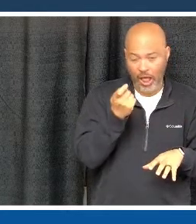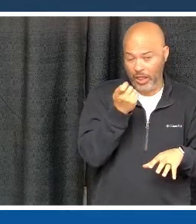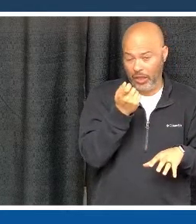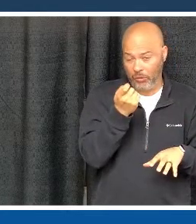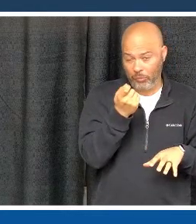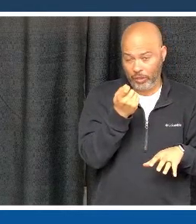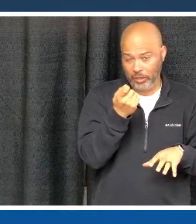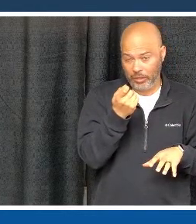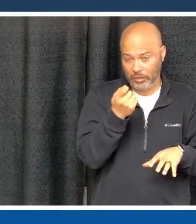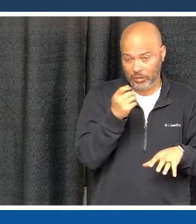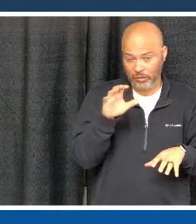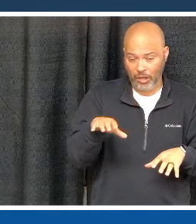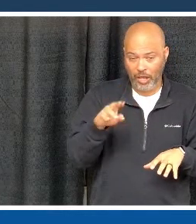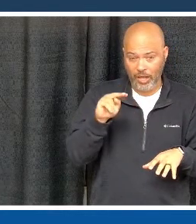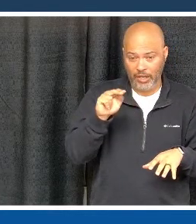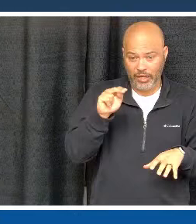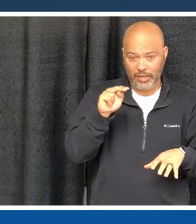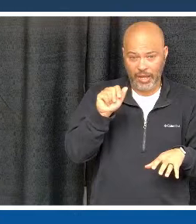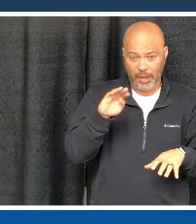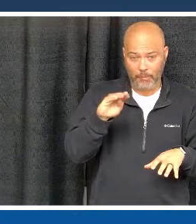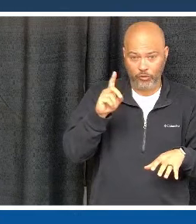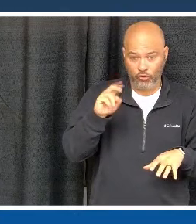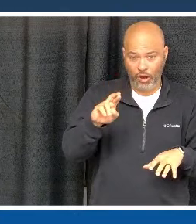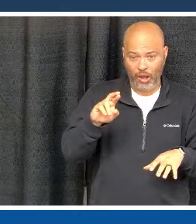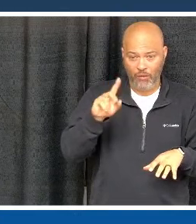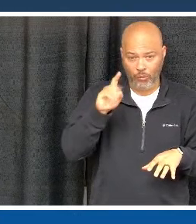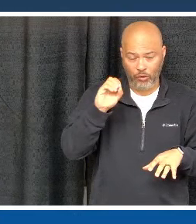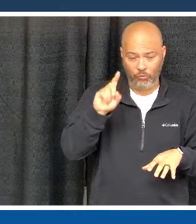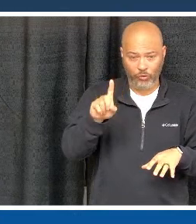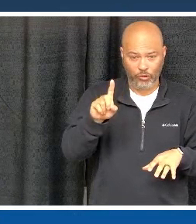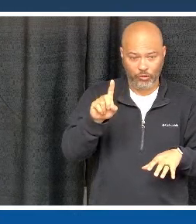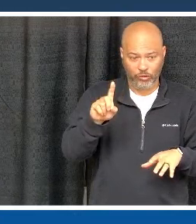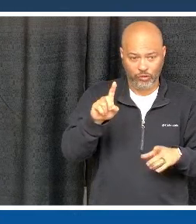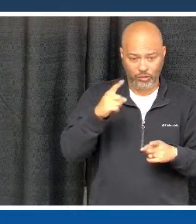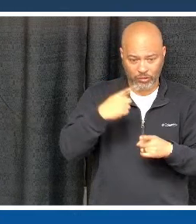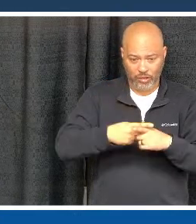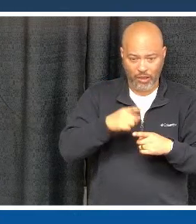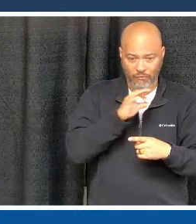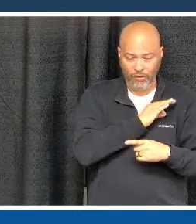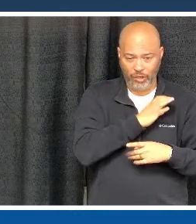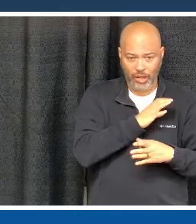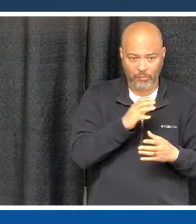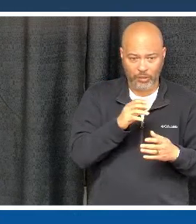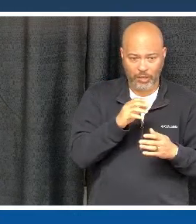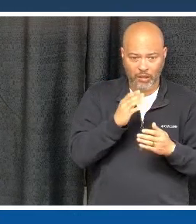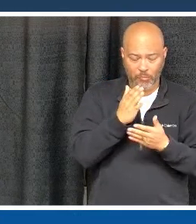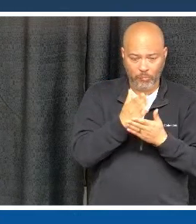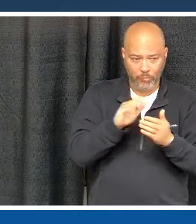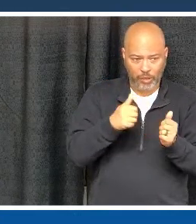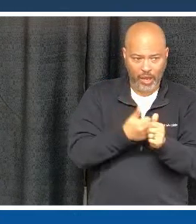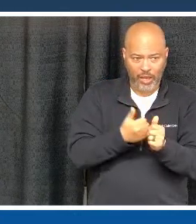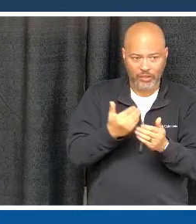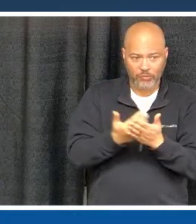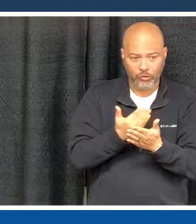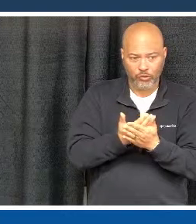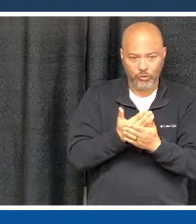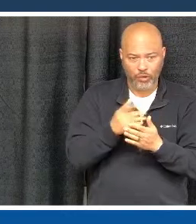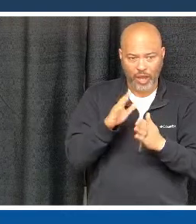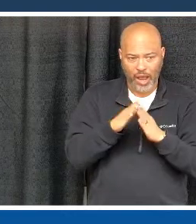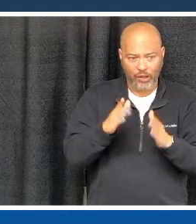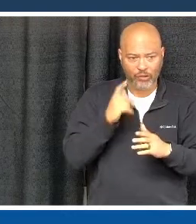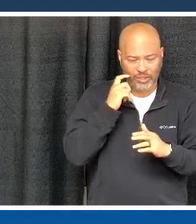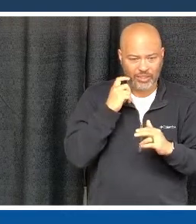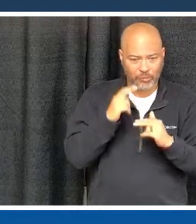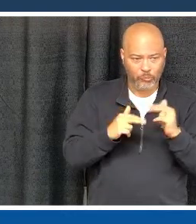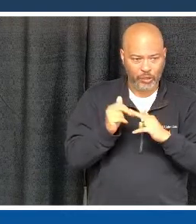bit on Nam Drive and 101st, right at where 101st and Fort Campbell come together behind some of those new townhouses that were